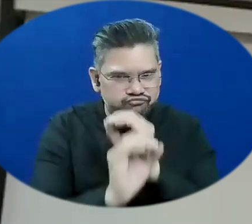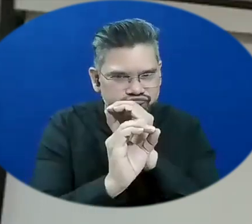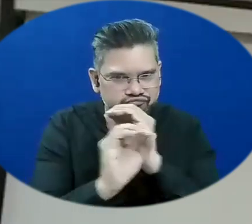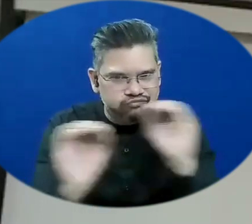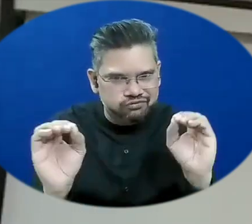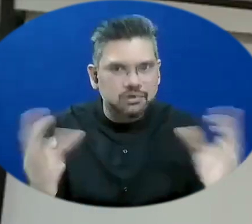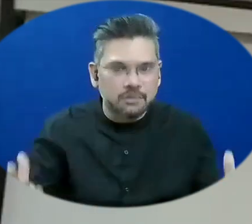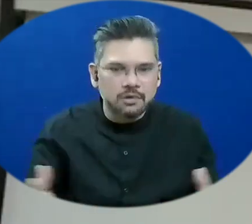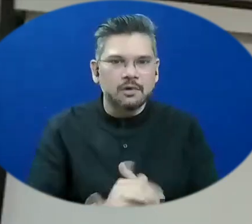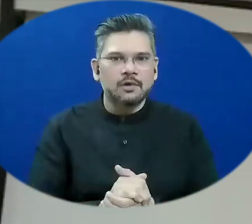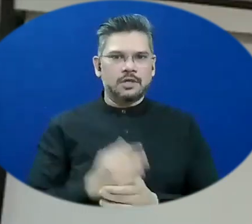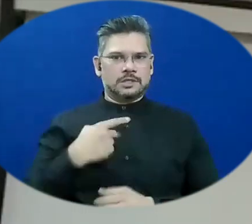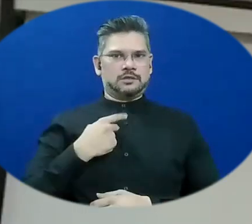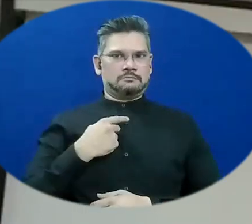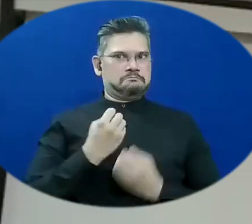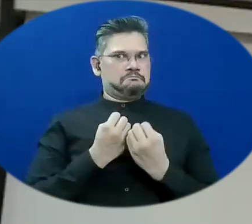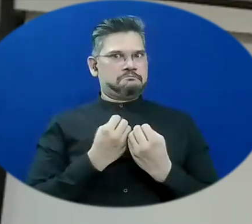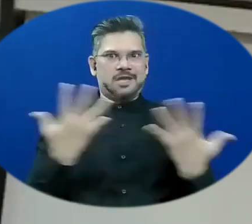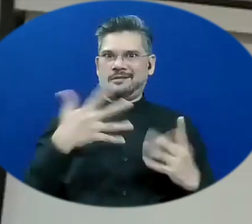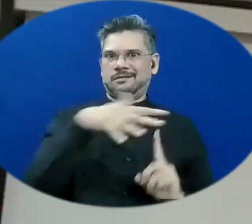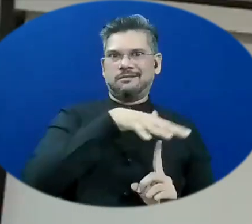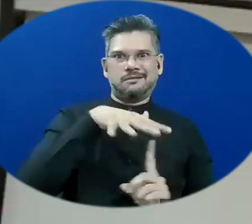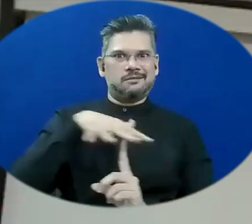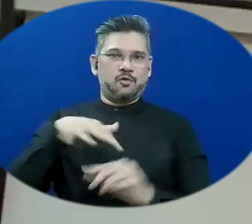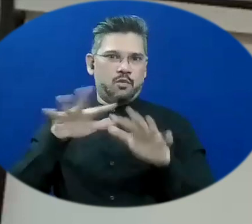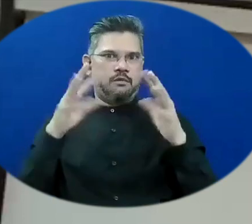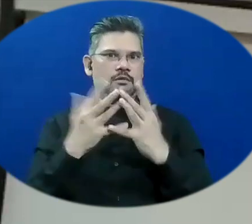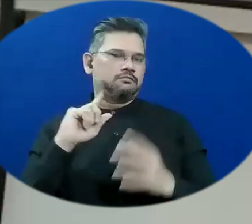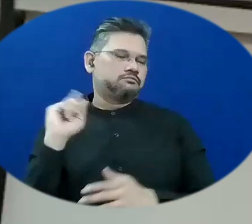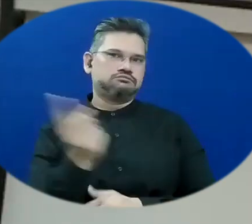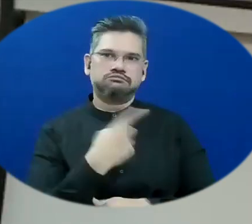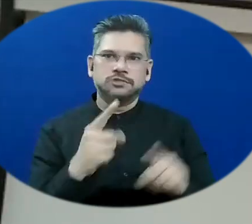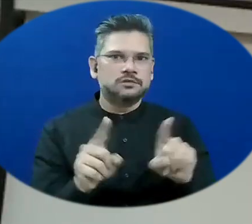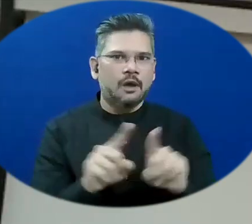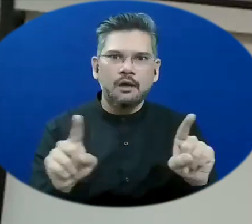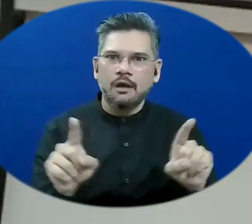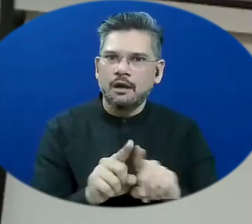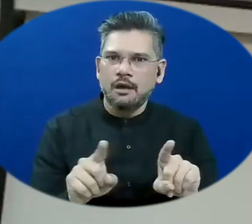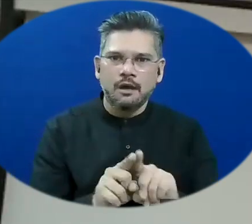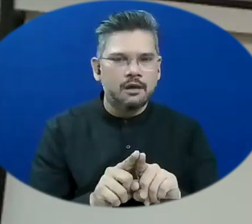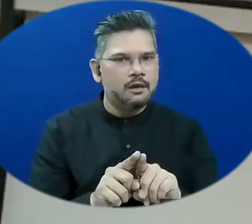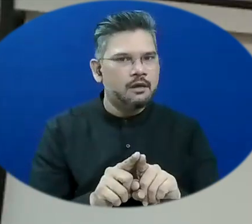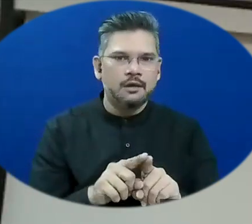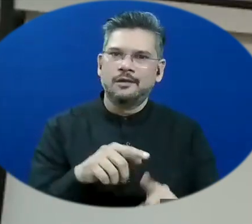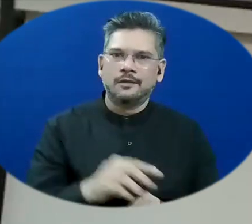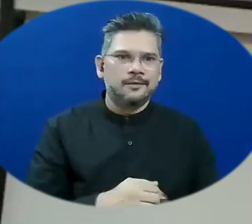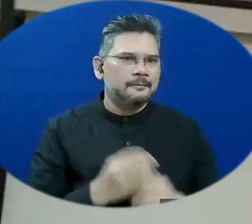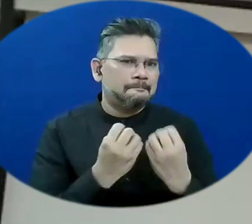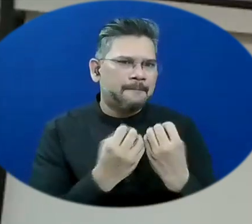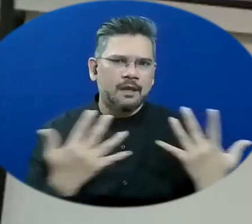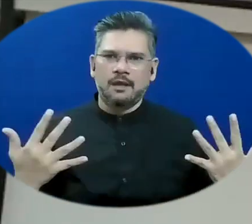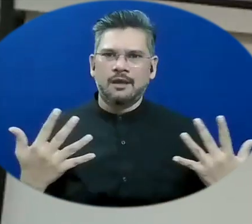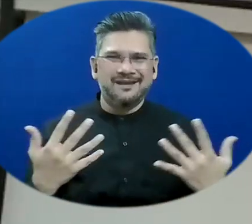many sectors of the world, that continues to be the case today. And many care partners are not